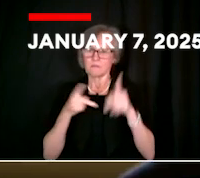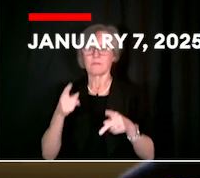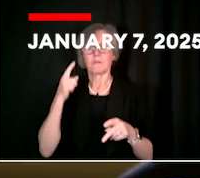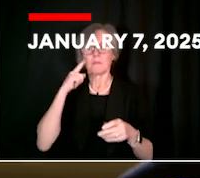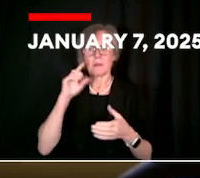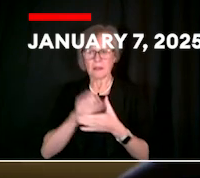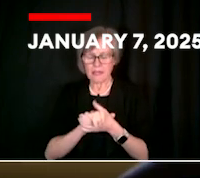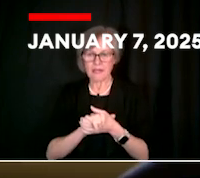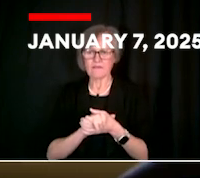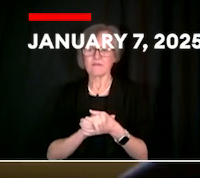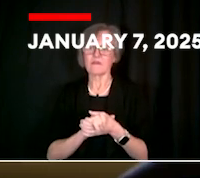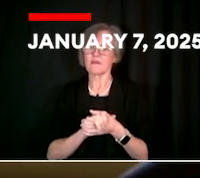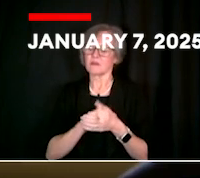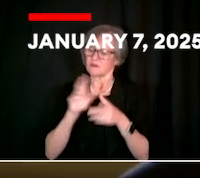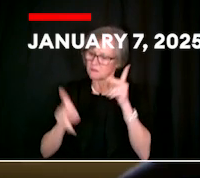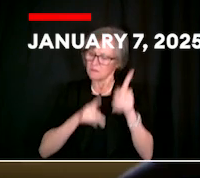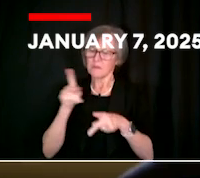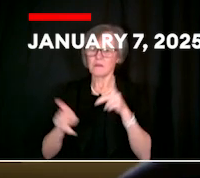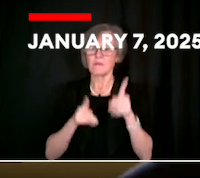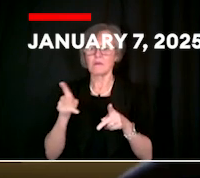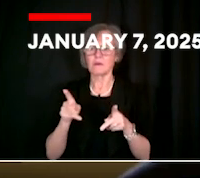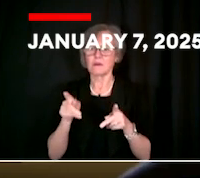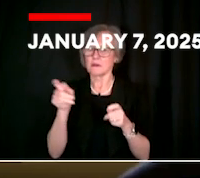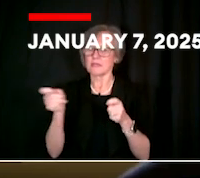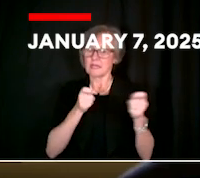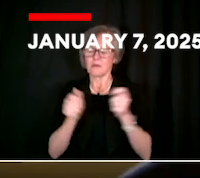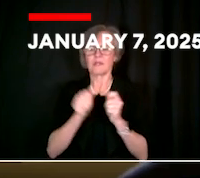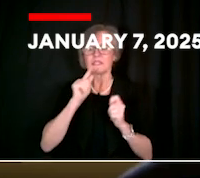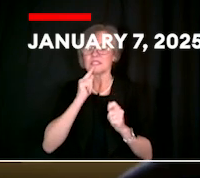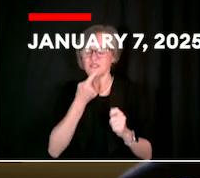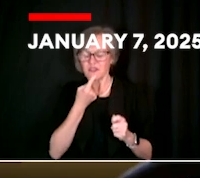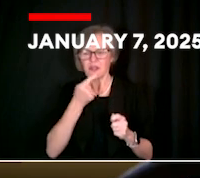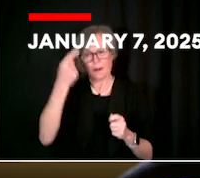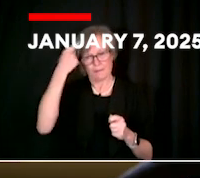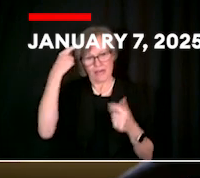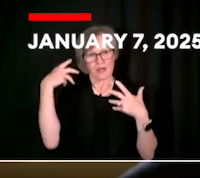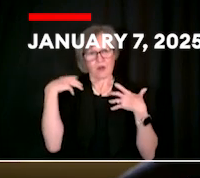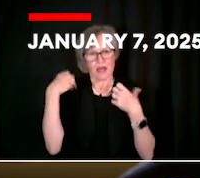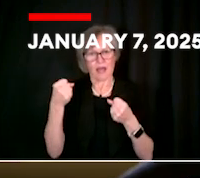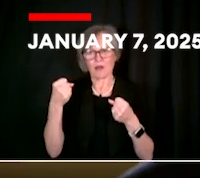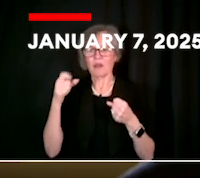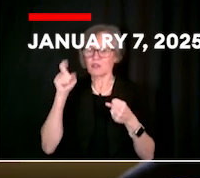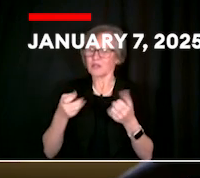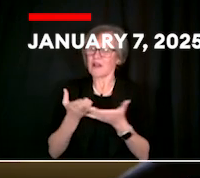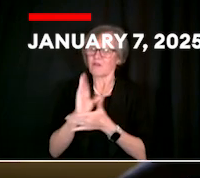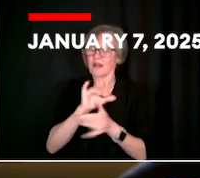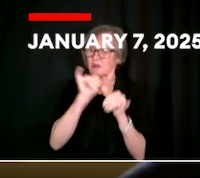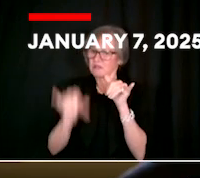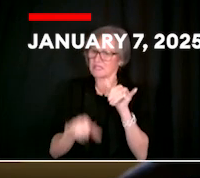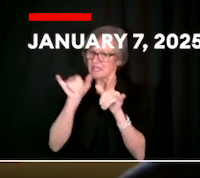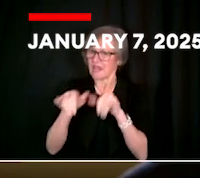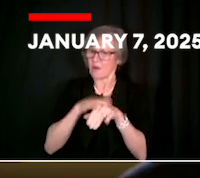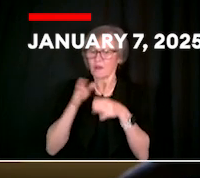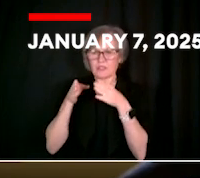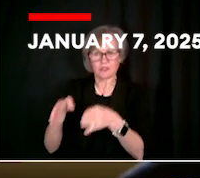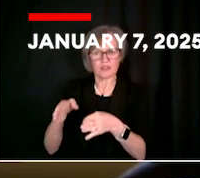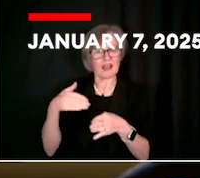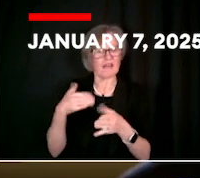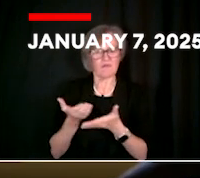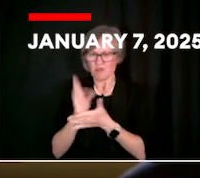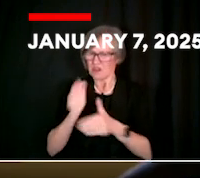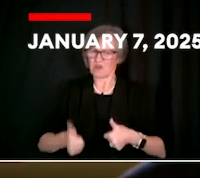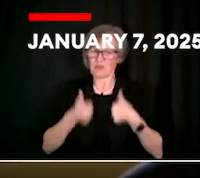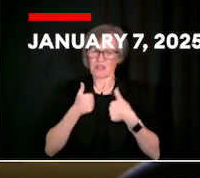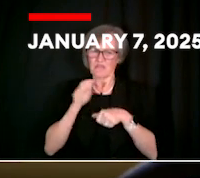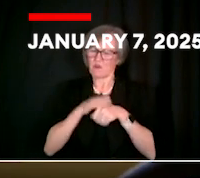those individuals who are dealing with severe mental health illness should have a right to remain on our streets, should have a right to live on the streets, should